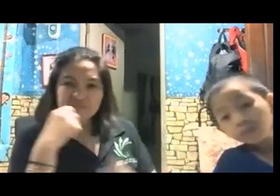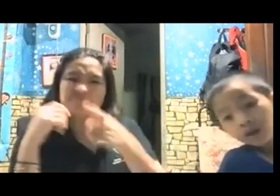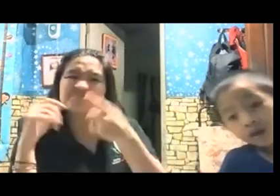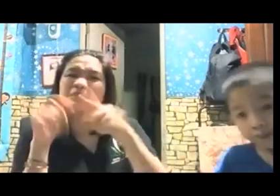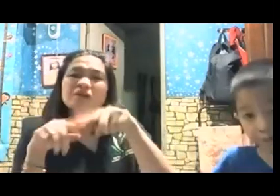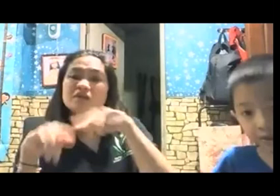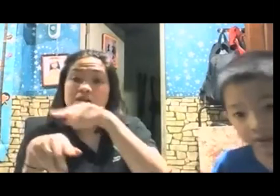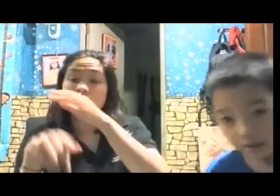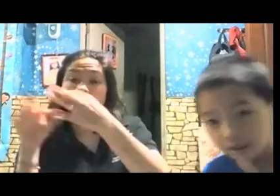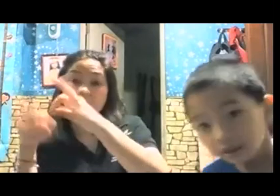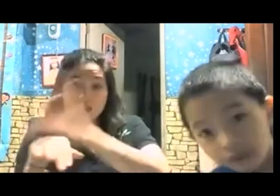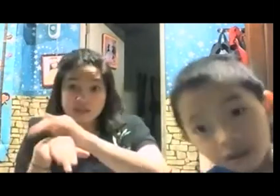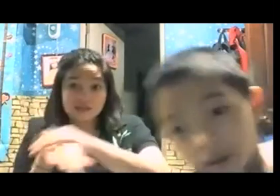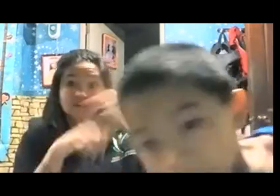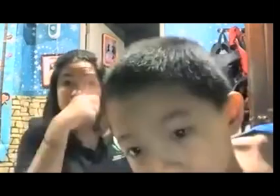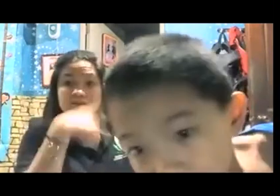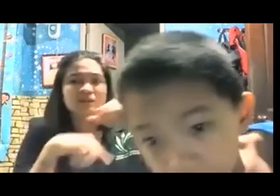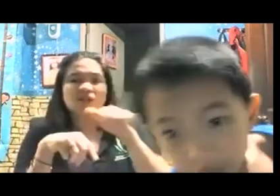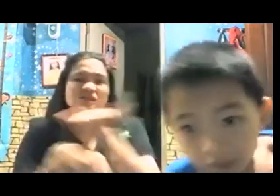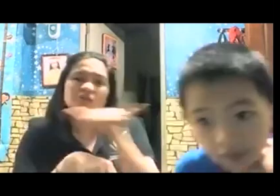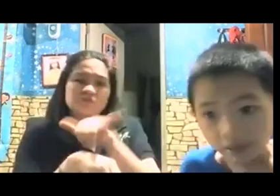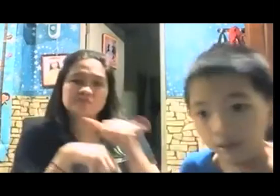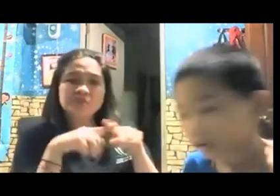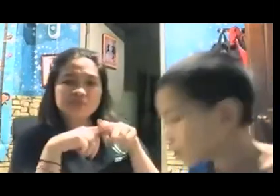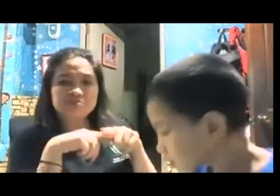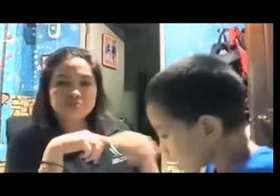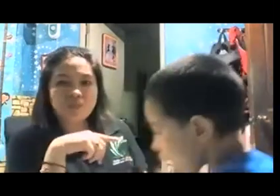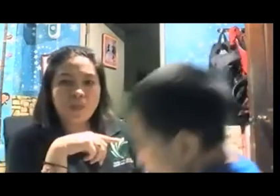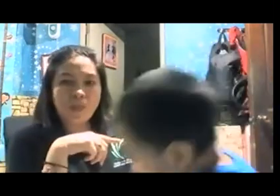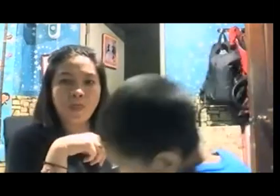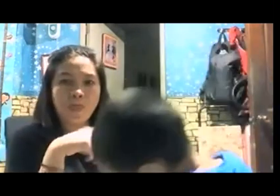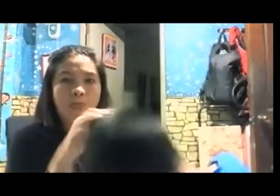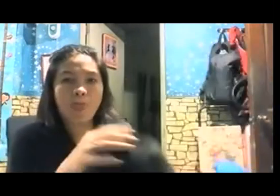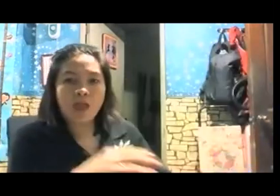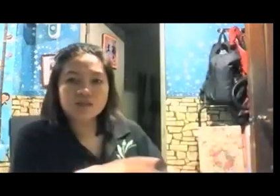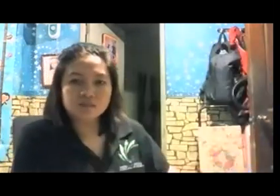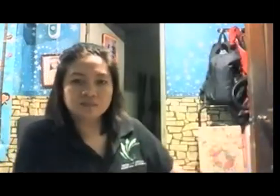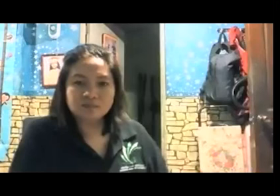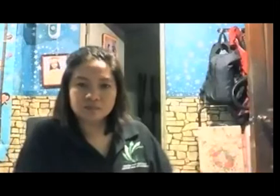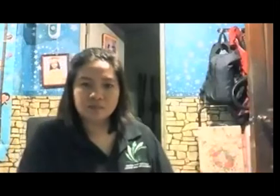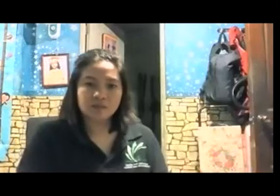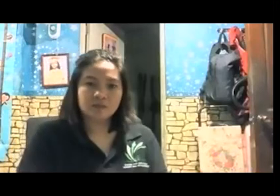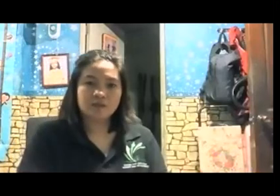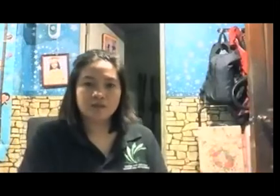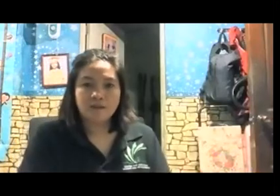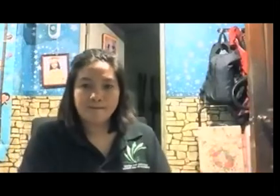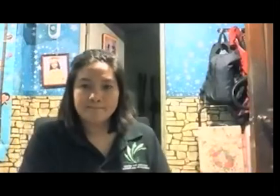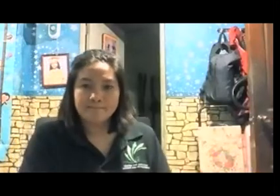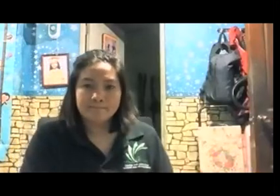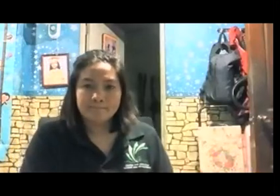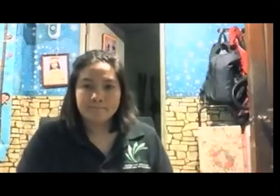I mean, in terms of having like this, the verb in it, So what we is the have to.